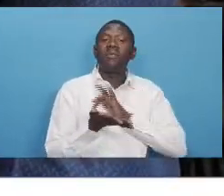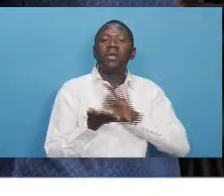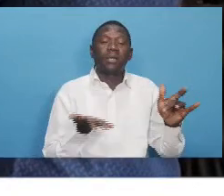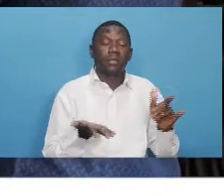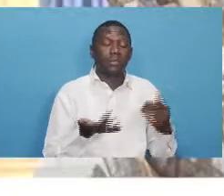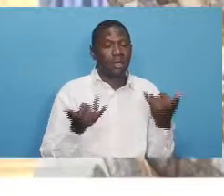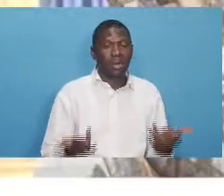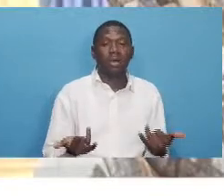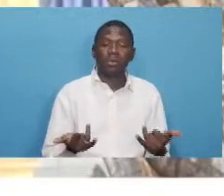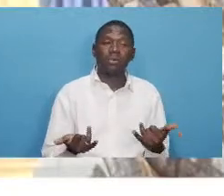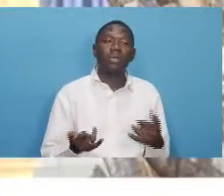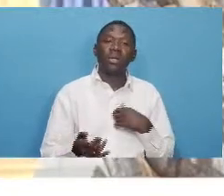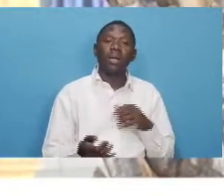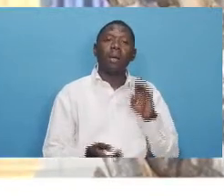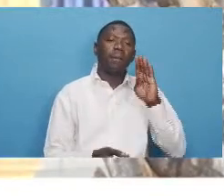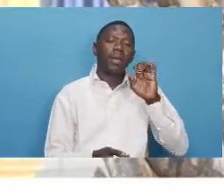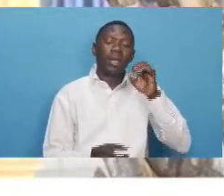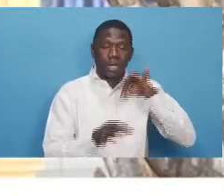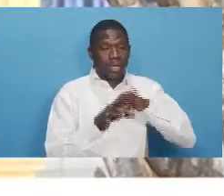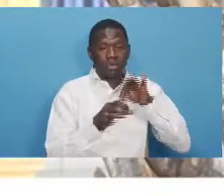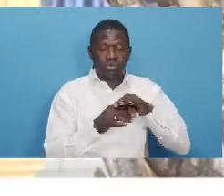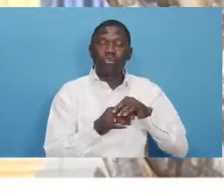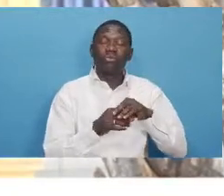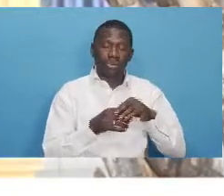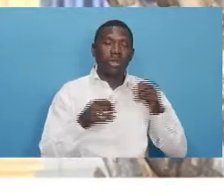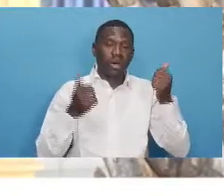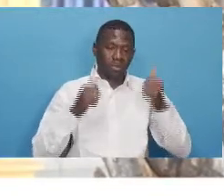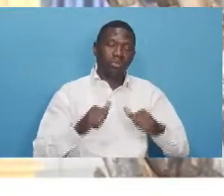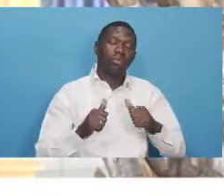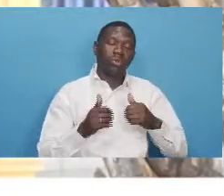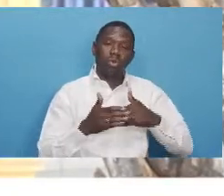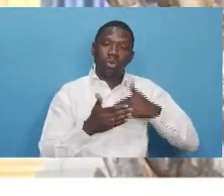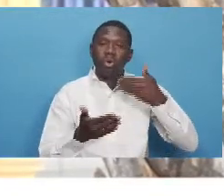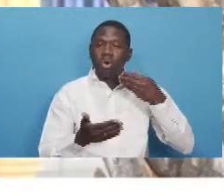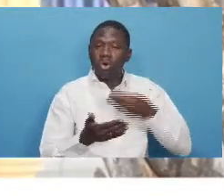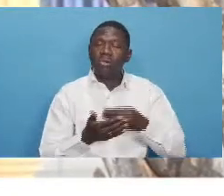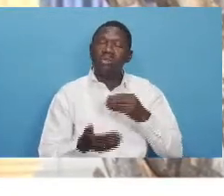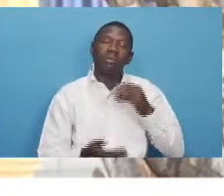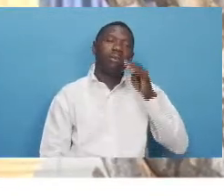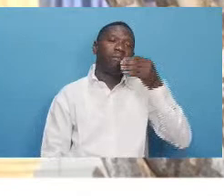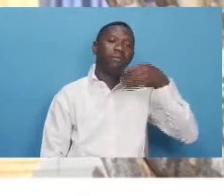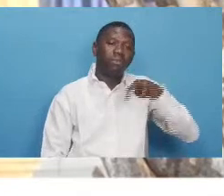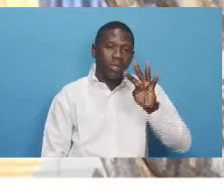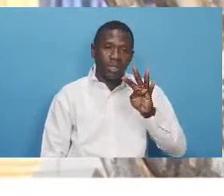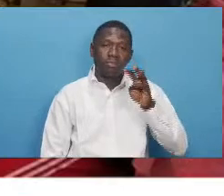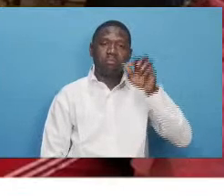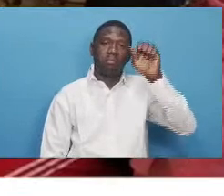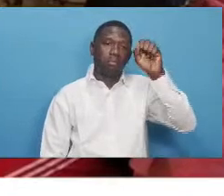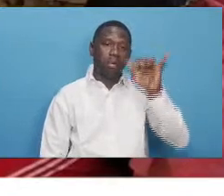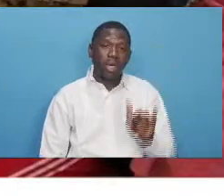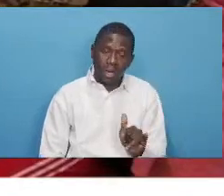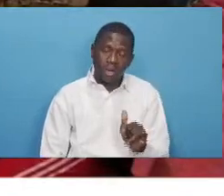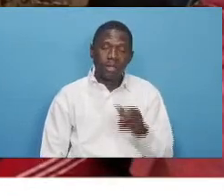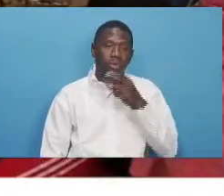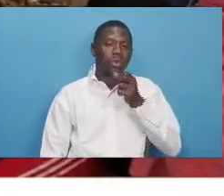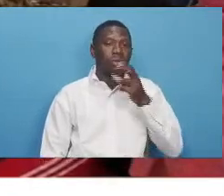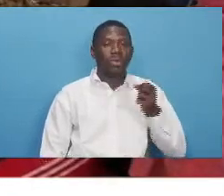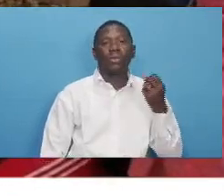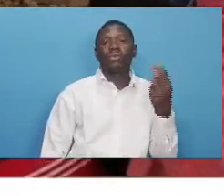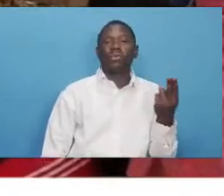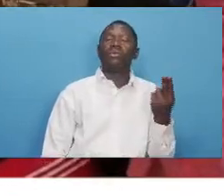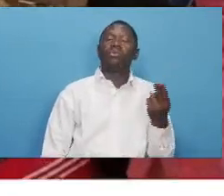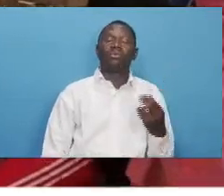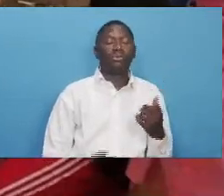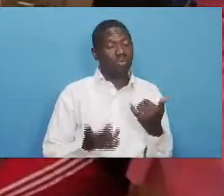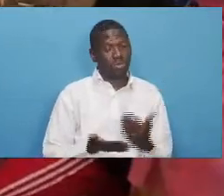on that fact, then the by-elections will be conducted on the 14th of May 2022. Of course,